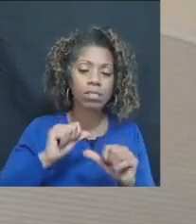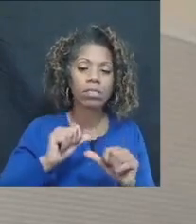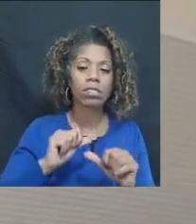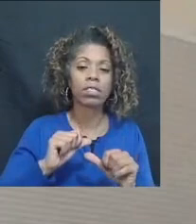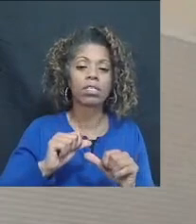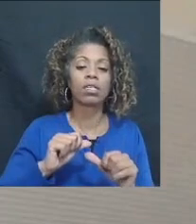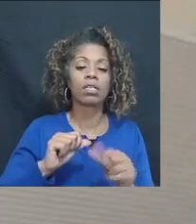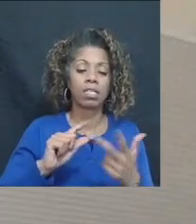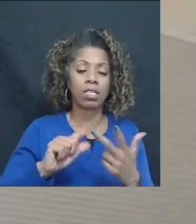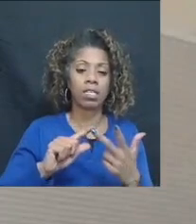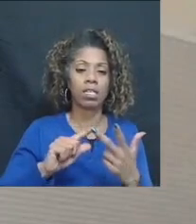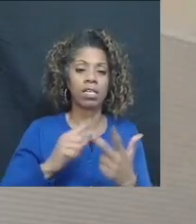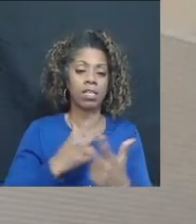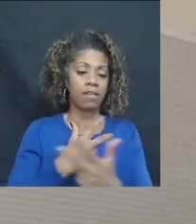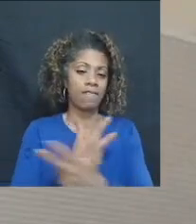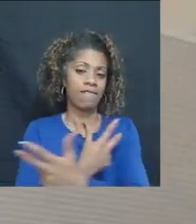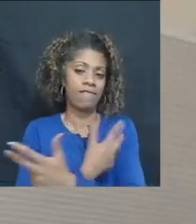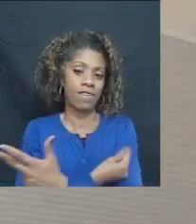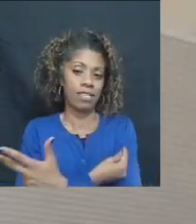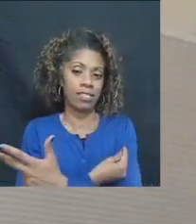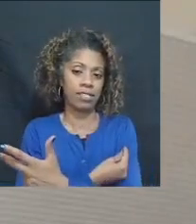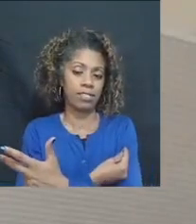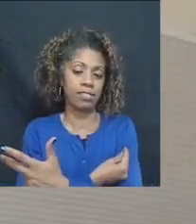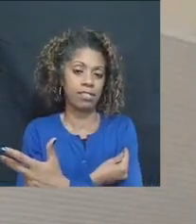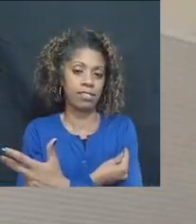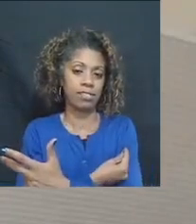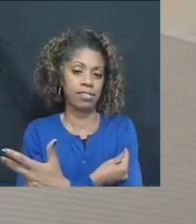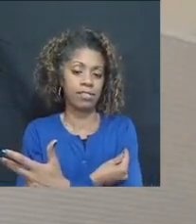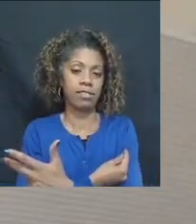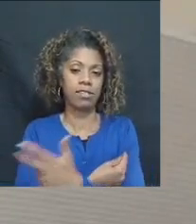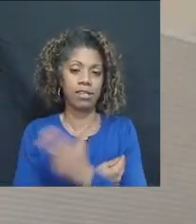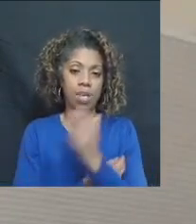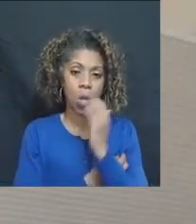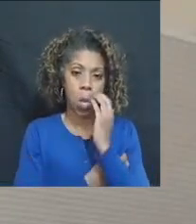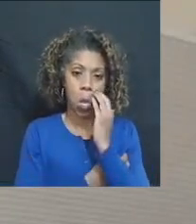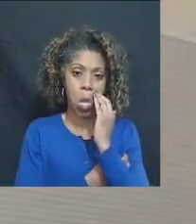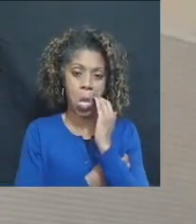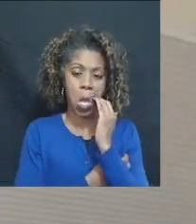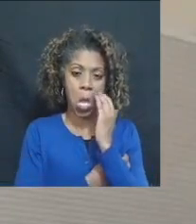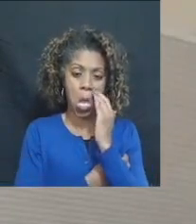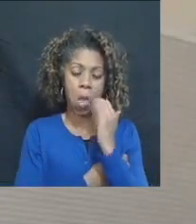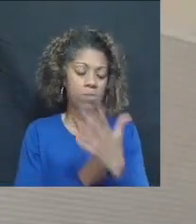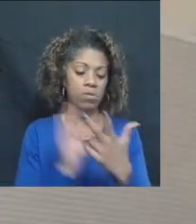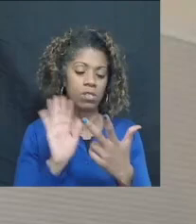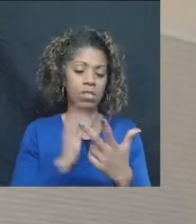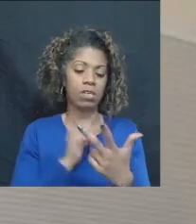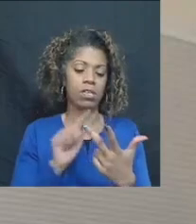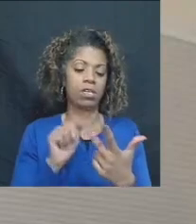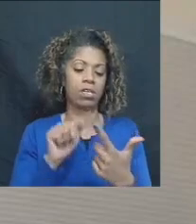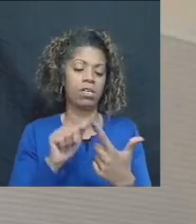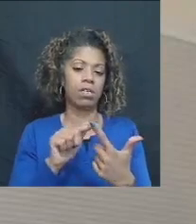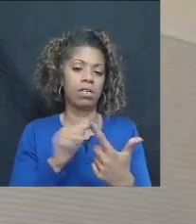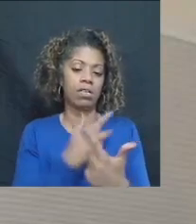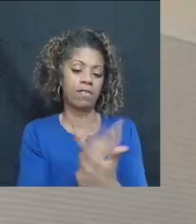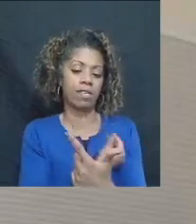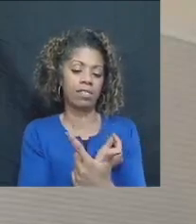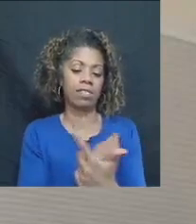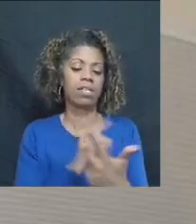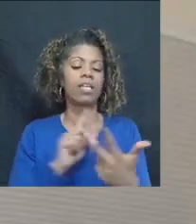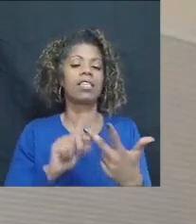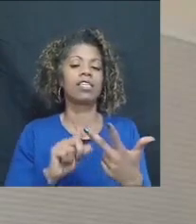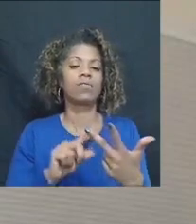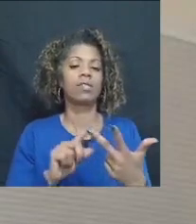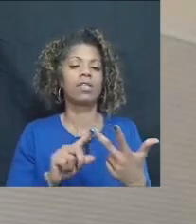vaccines will follow closely behind that. And our third pillar is supporting the frontline public health and healthcare